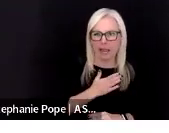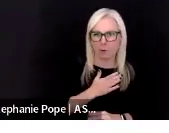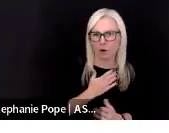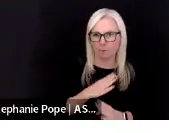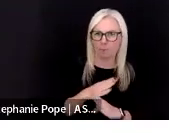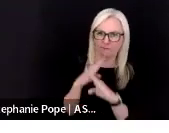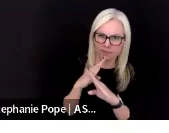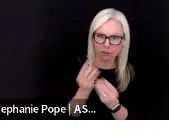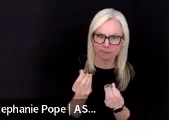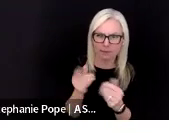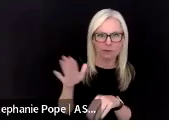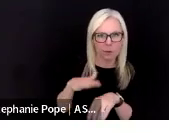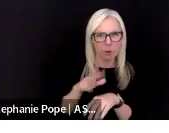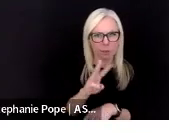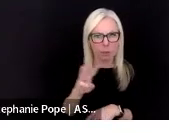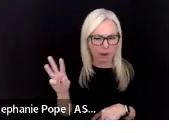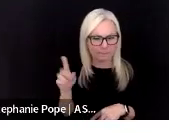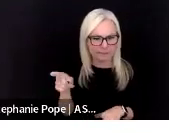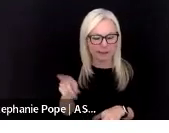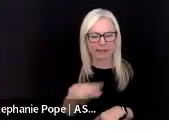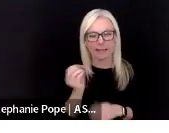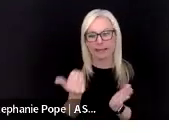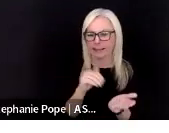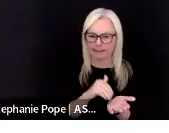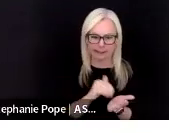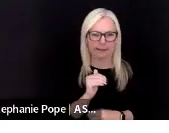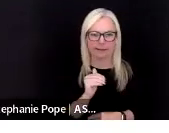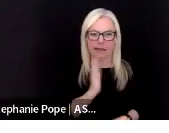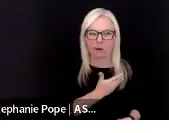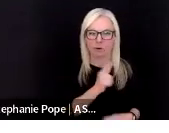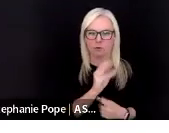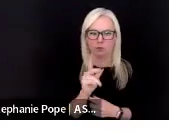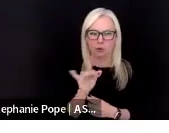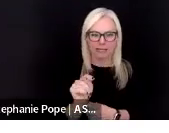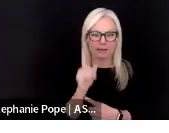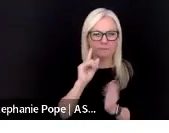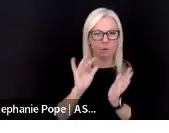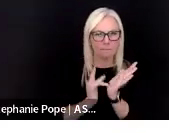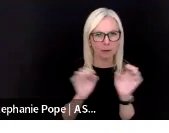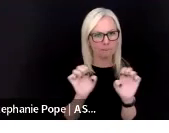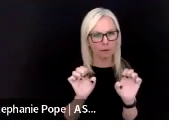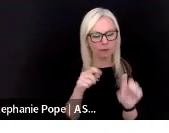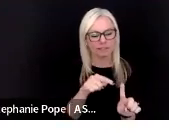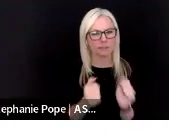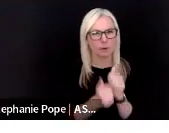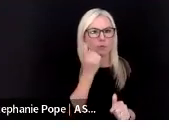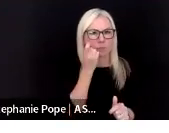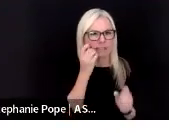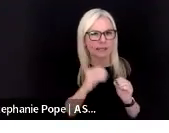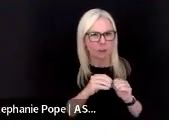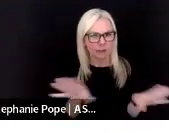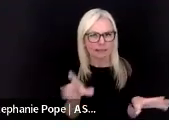They're located on our Justice Center website. And again, our toolkit on medical emergencies is our most recently released toolkit.